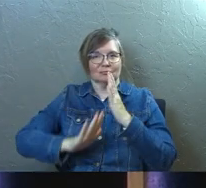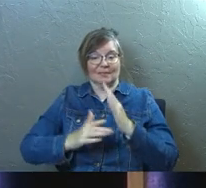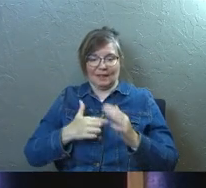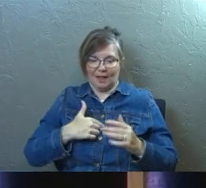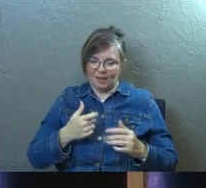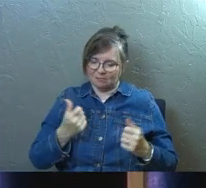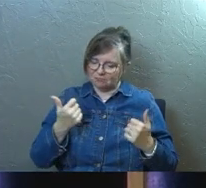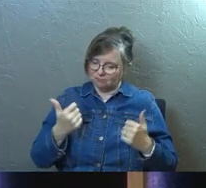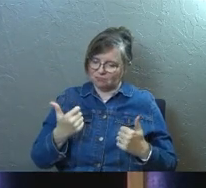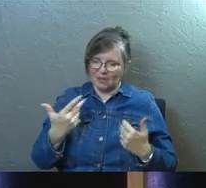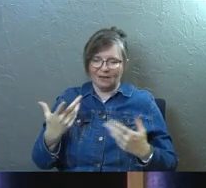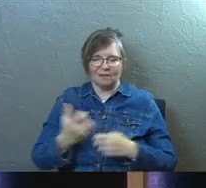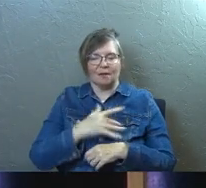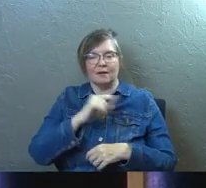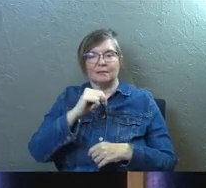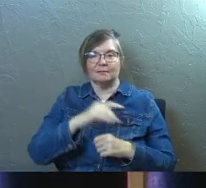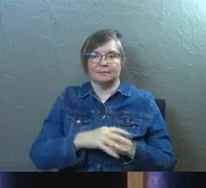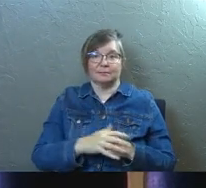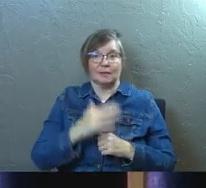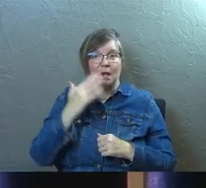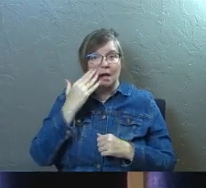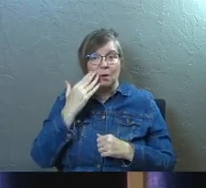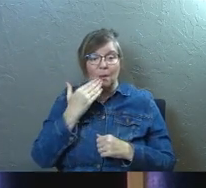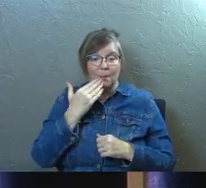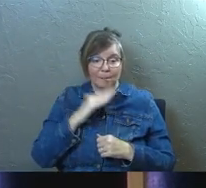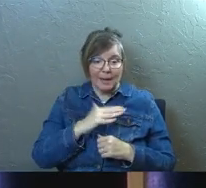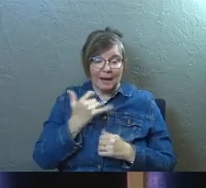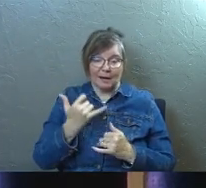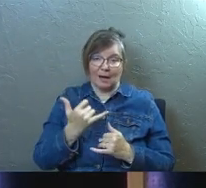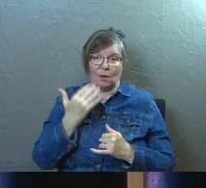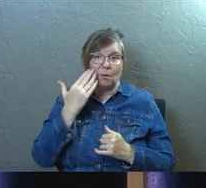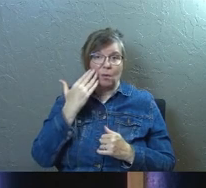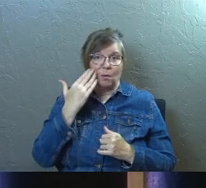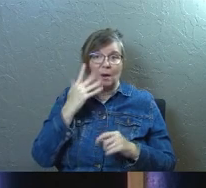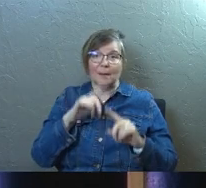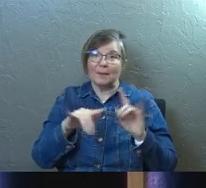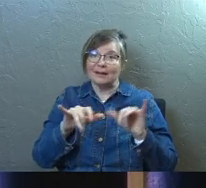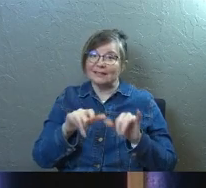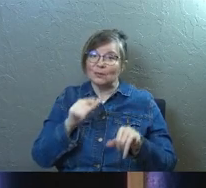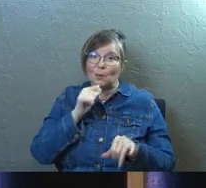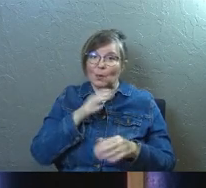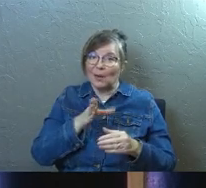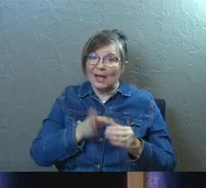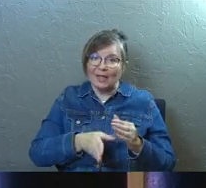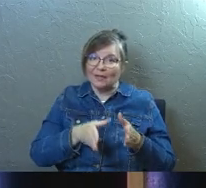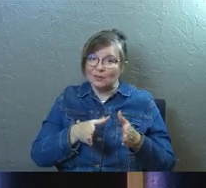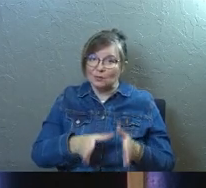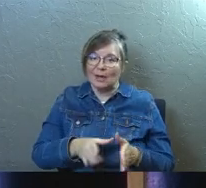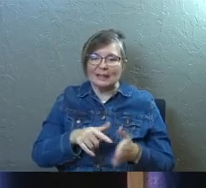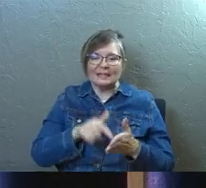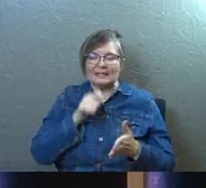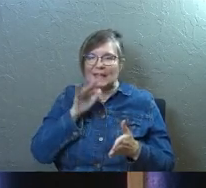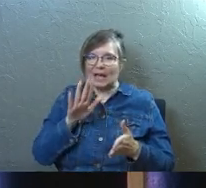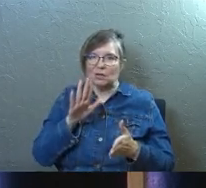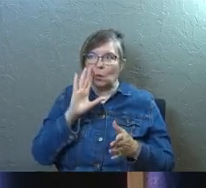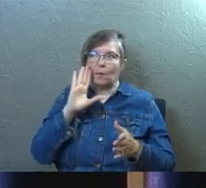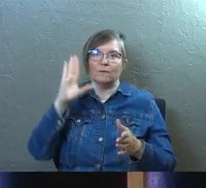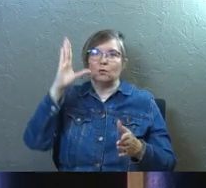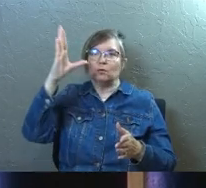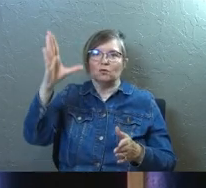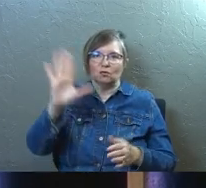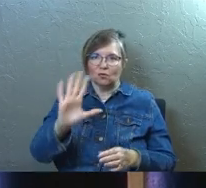It's like, I got this. I know it's bad right now, but it will not end this way. And this is not your